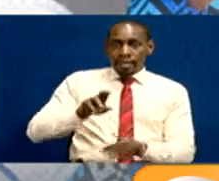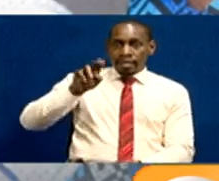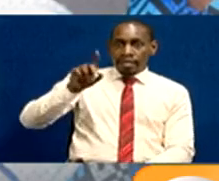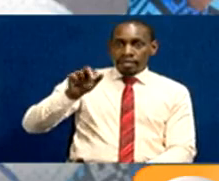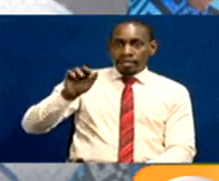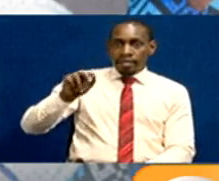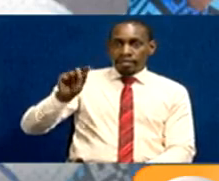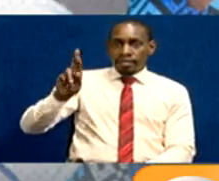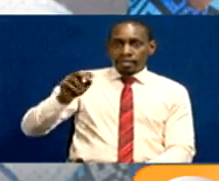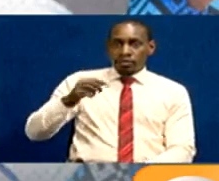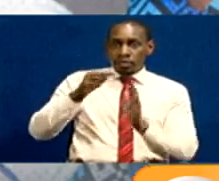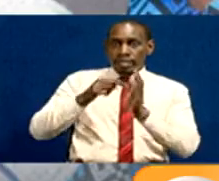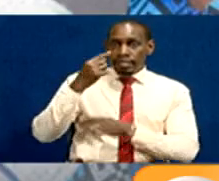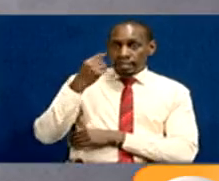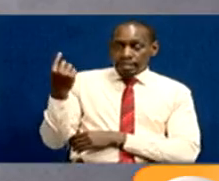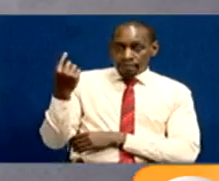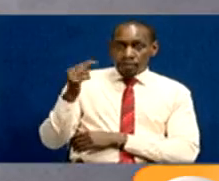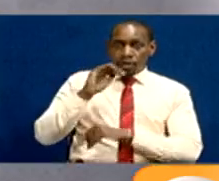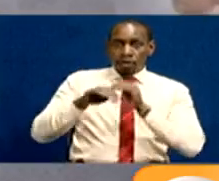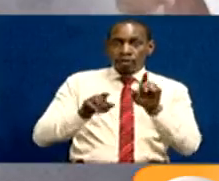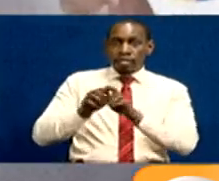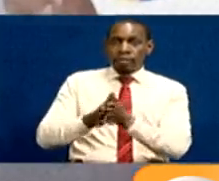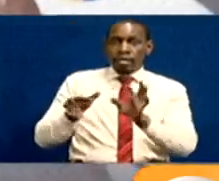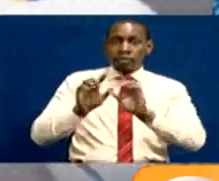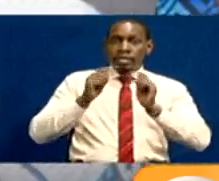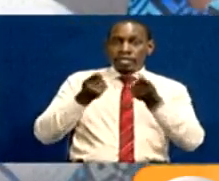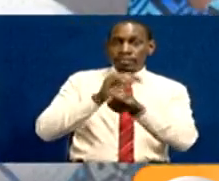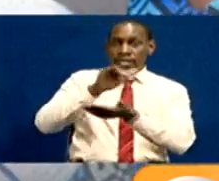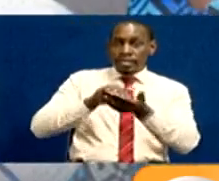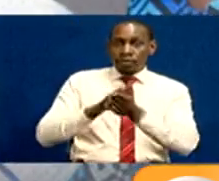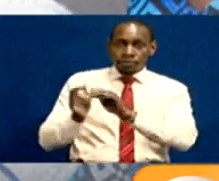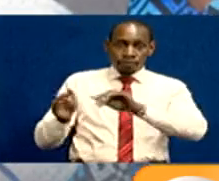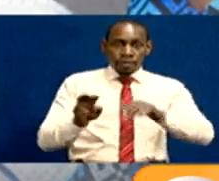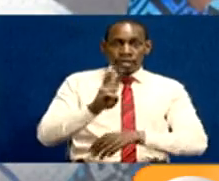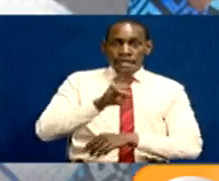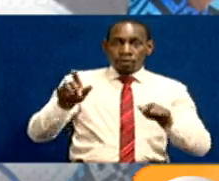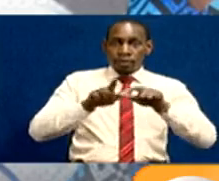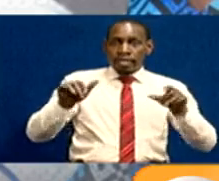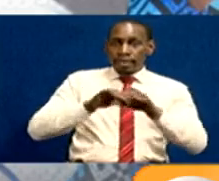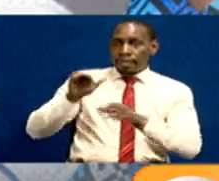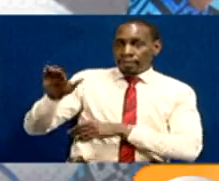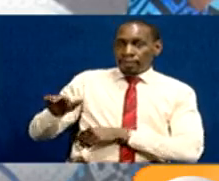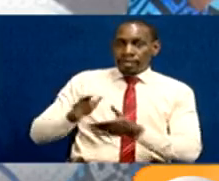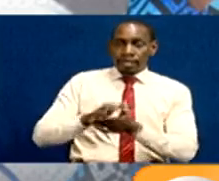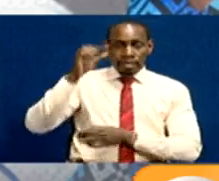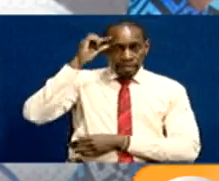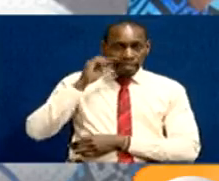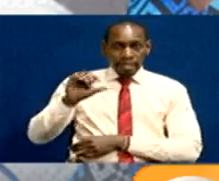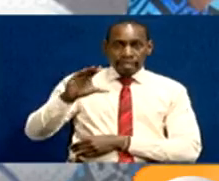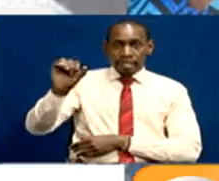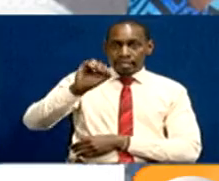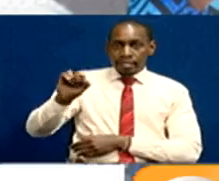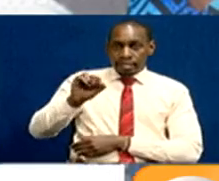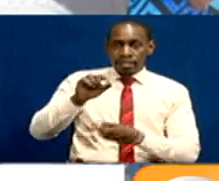Muridhi, Francis Kimemia and James Nyoro also in the team. Westlands MP Tim Wanyonyi and Gender CAS